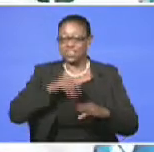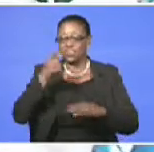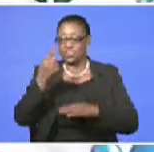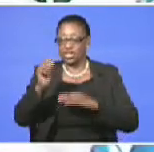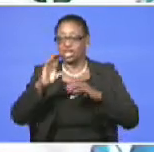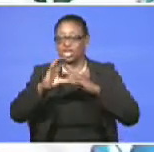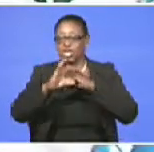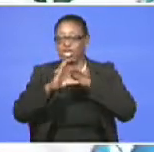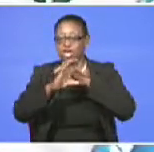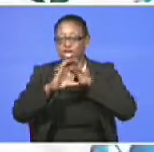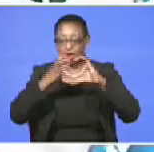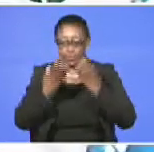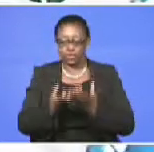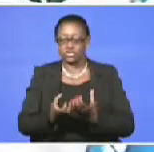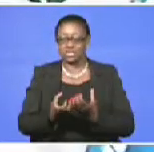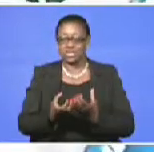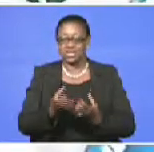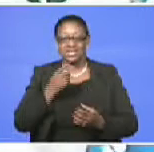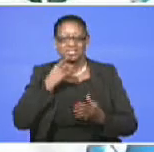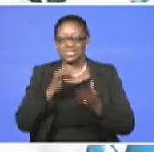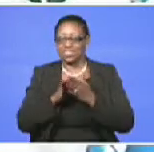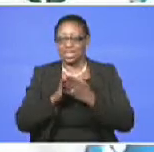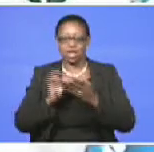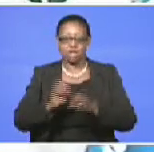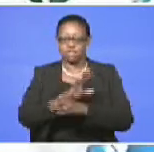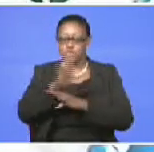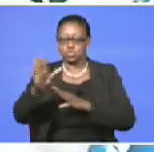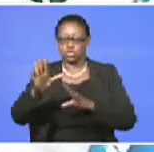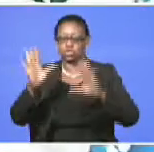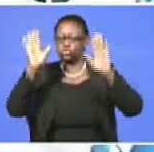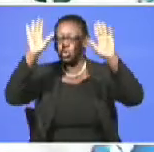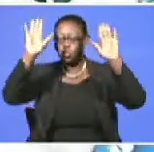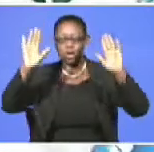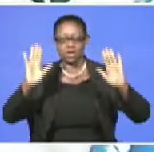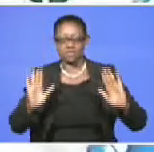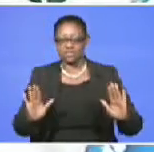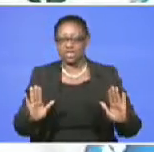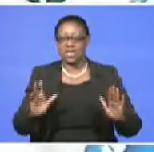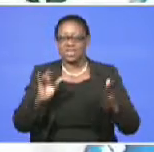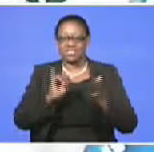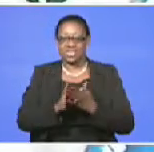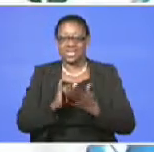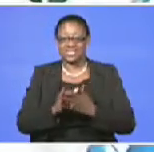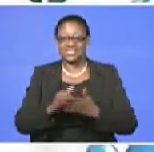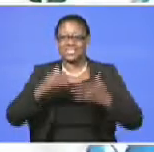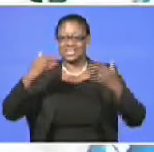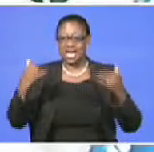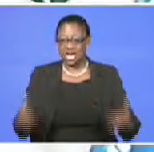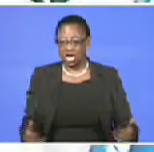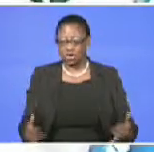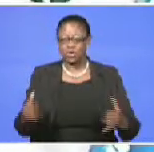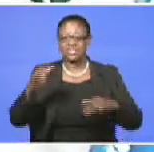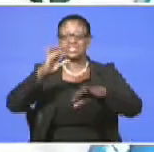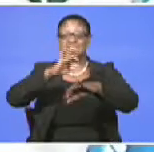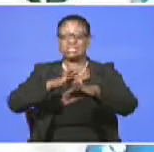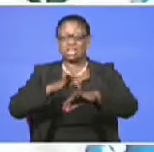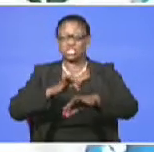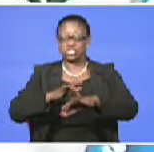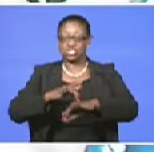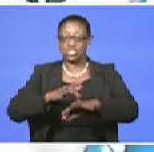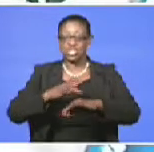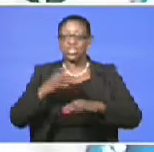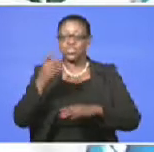Her impact was so iconic and legendary that it even extended into the Caribbean and the